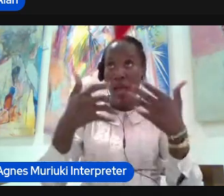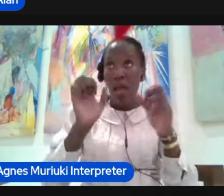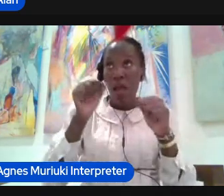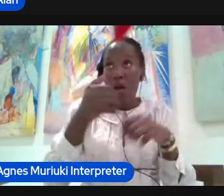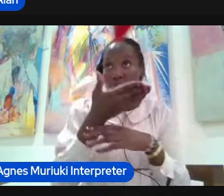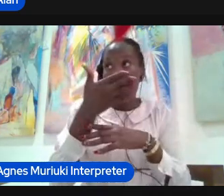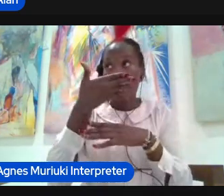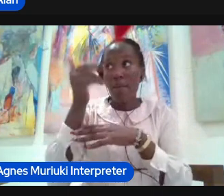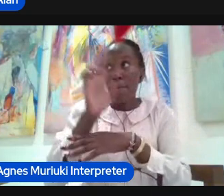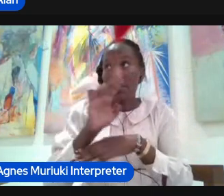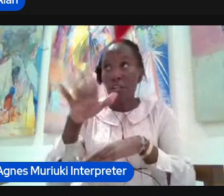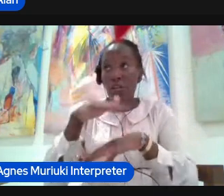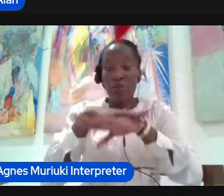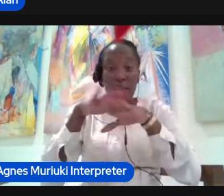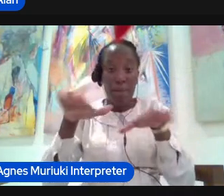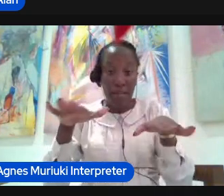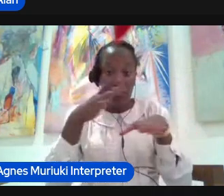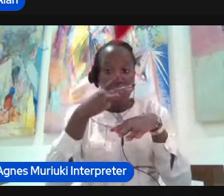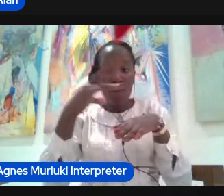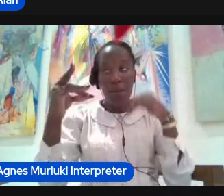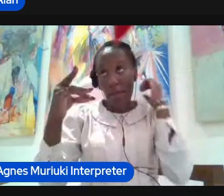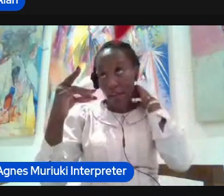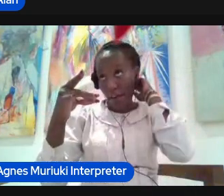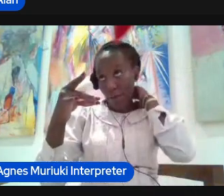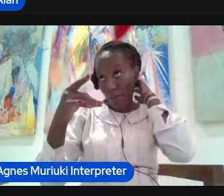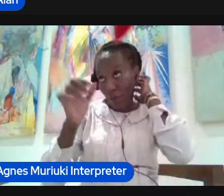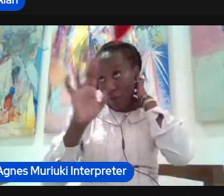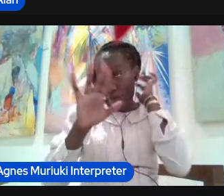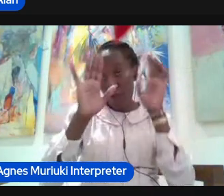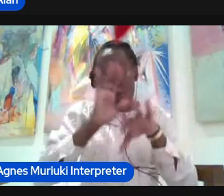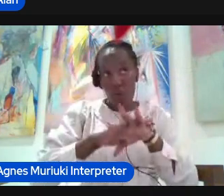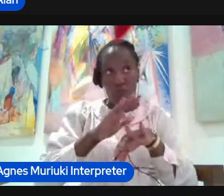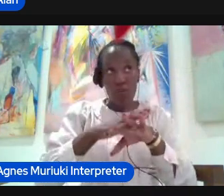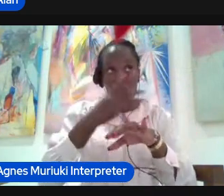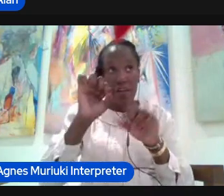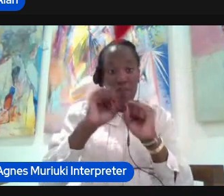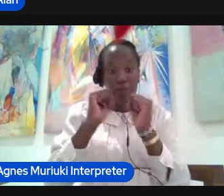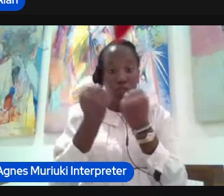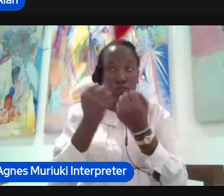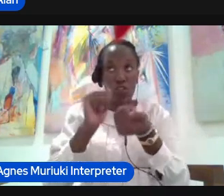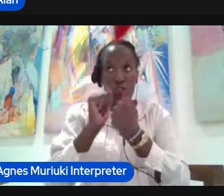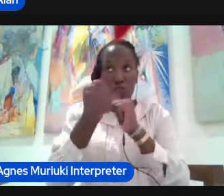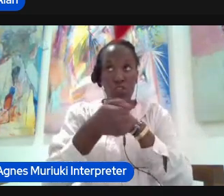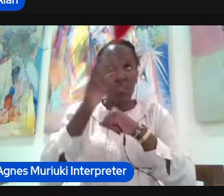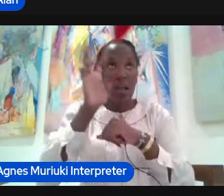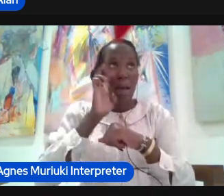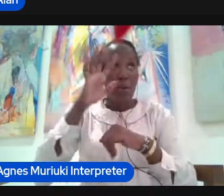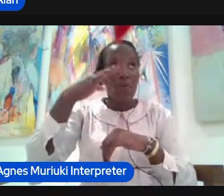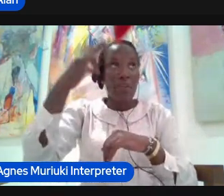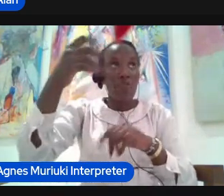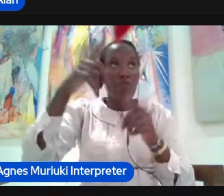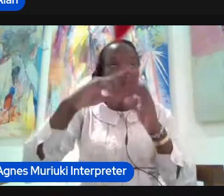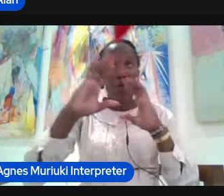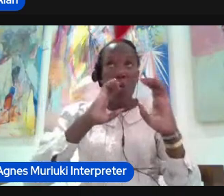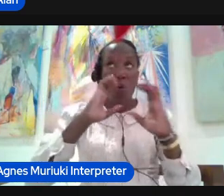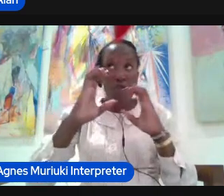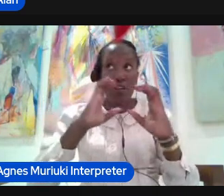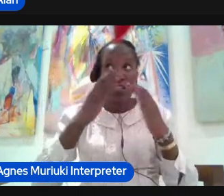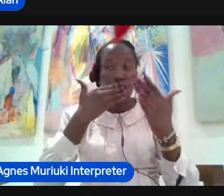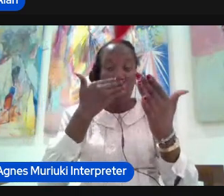use the platforms as a champion of social media use for good and social media for social change. Looking forward to the conversation. Thank you.